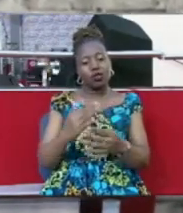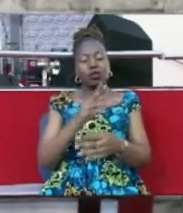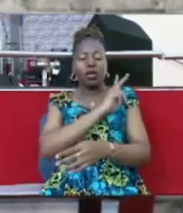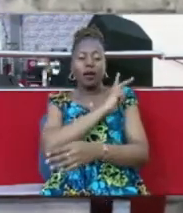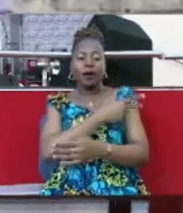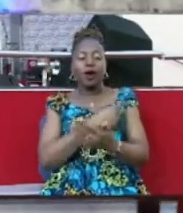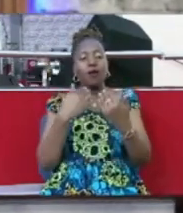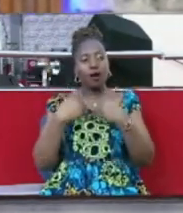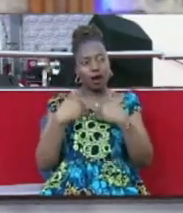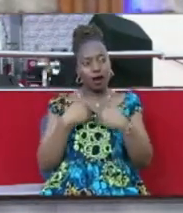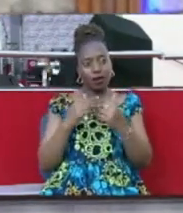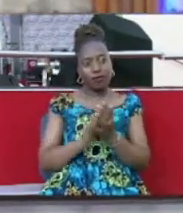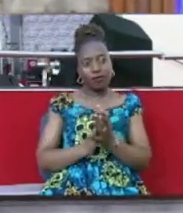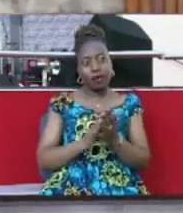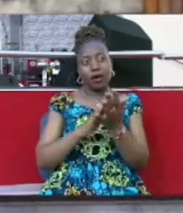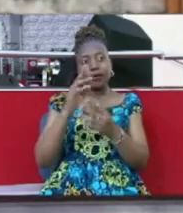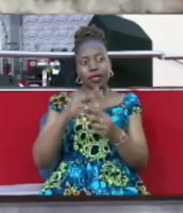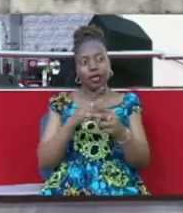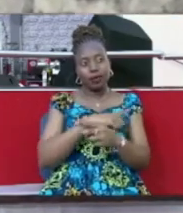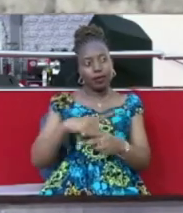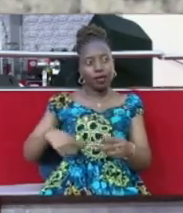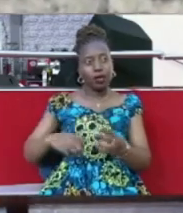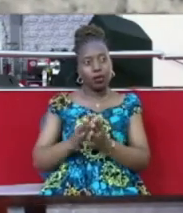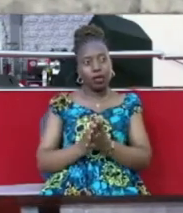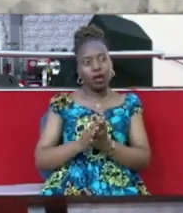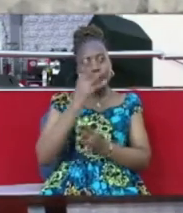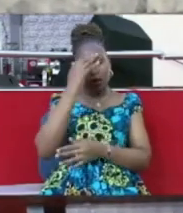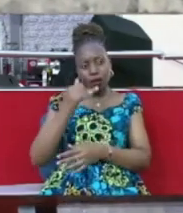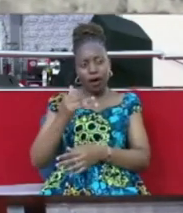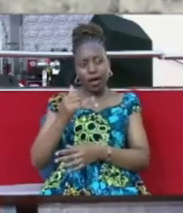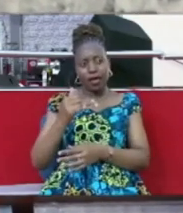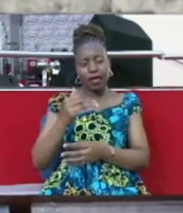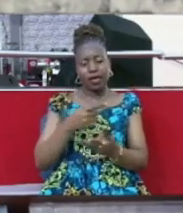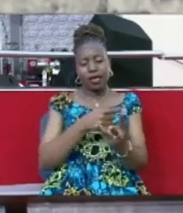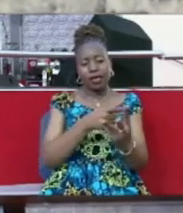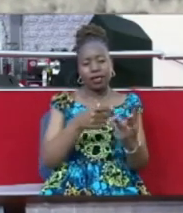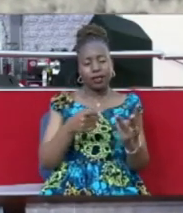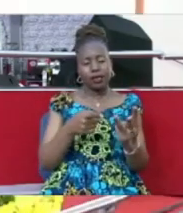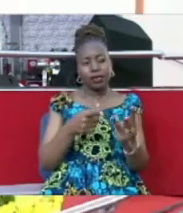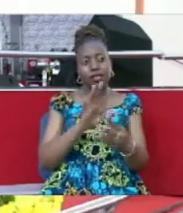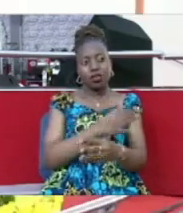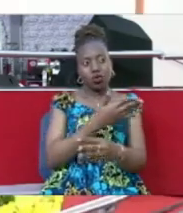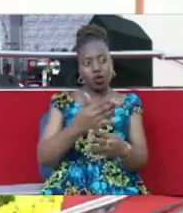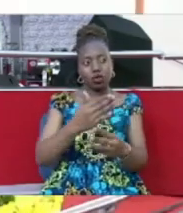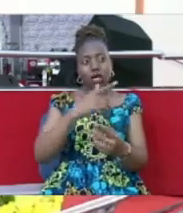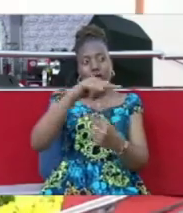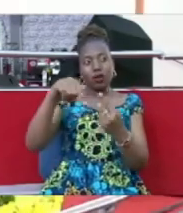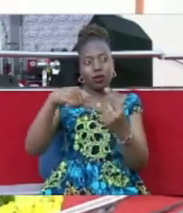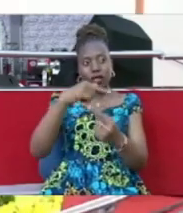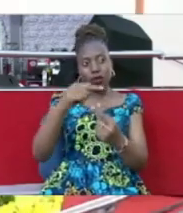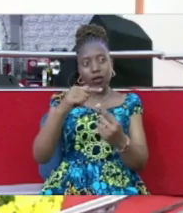power. Praise the name of the Lord. Amen. Because it was surrounding scripture. Kwa sababu umezingirwa na